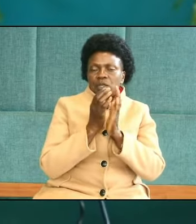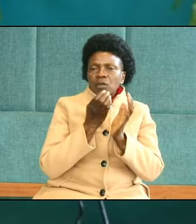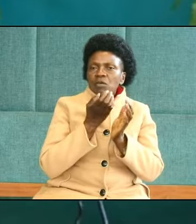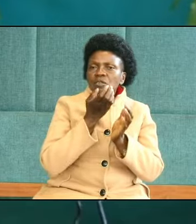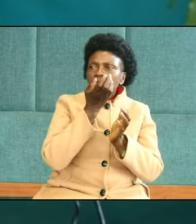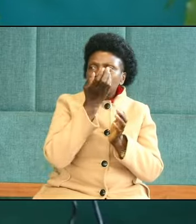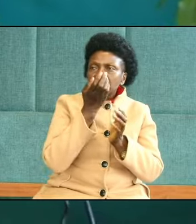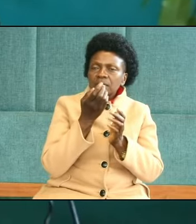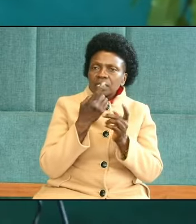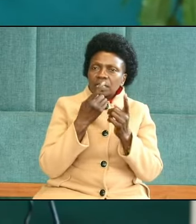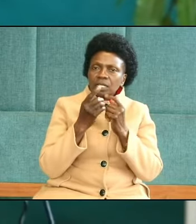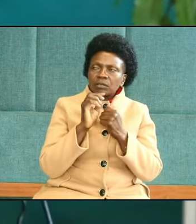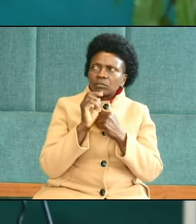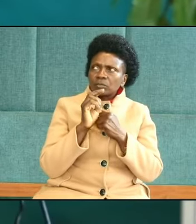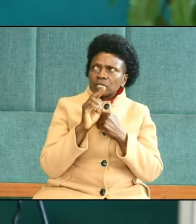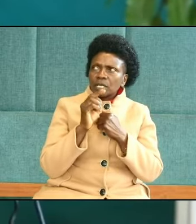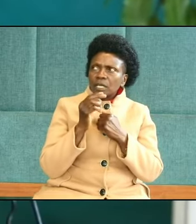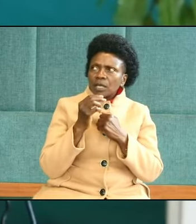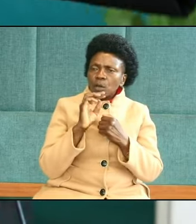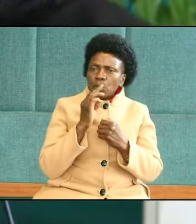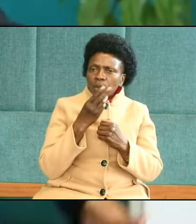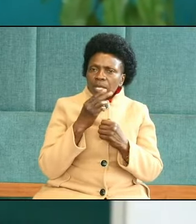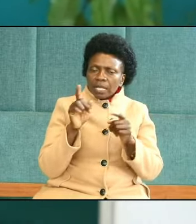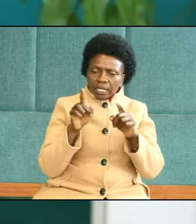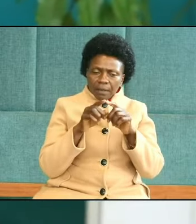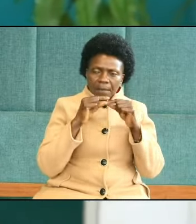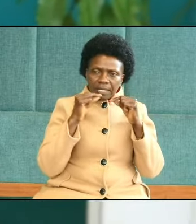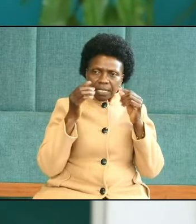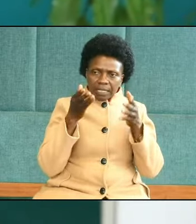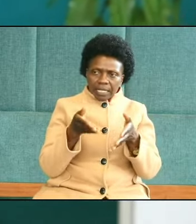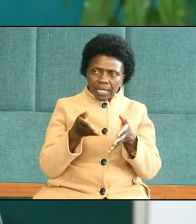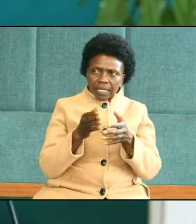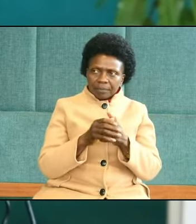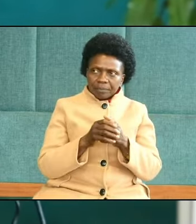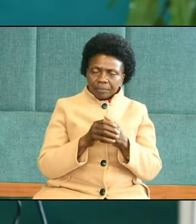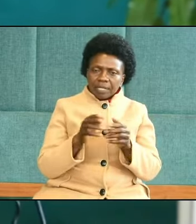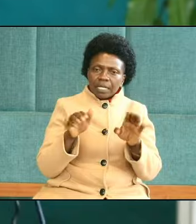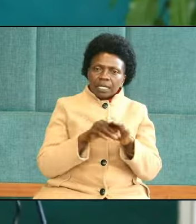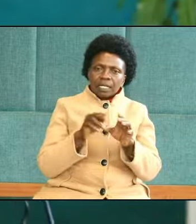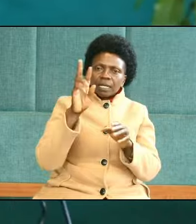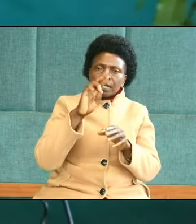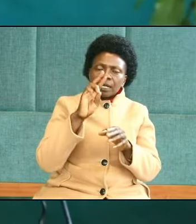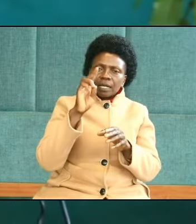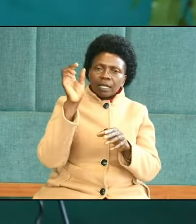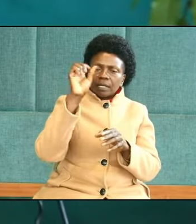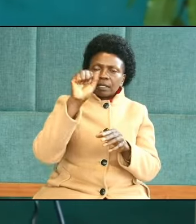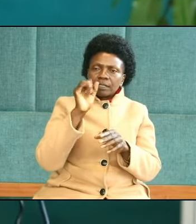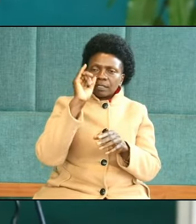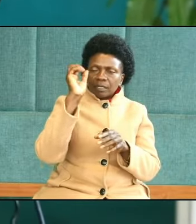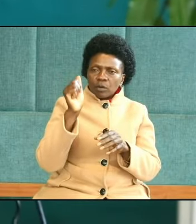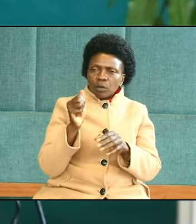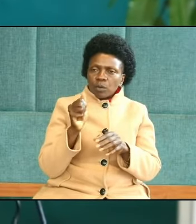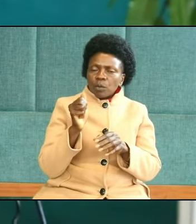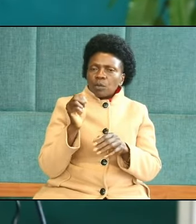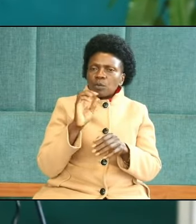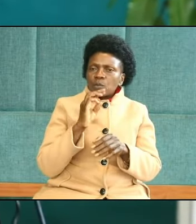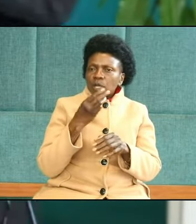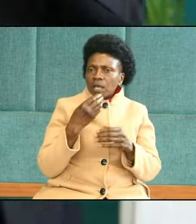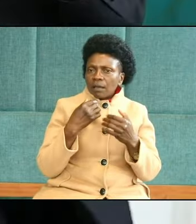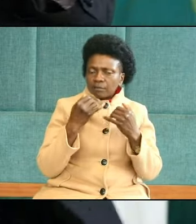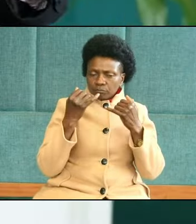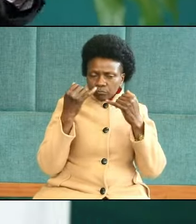He said, you see, we as pastors here in Russia, we have tried to